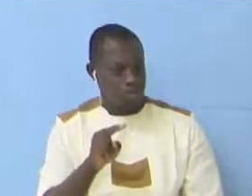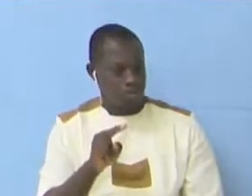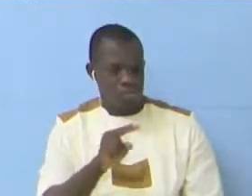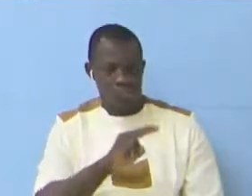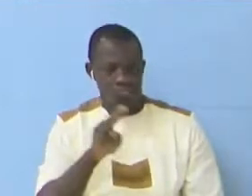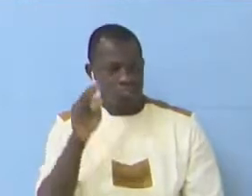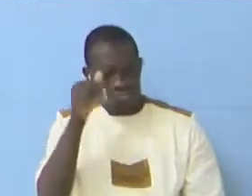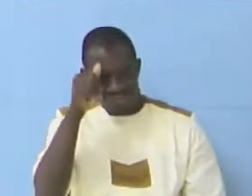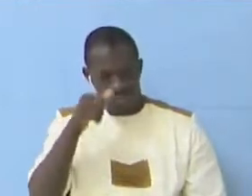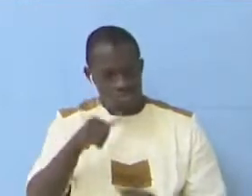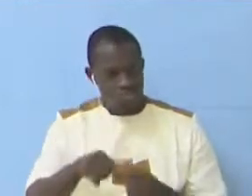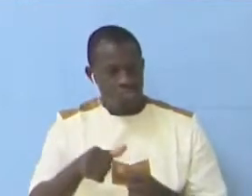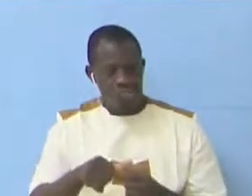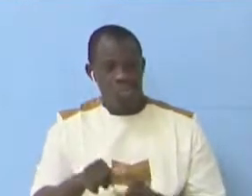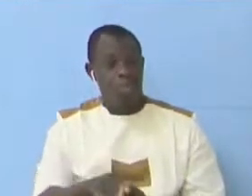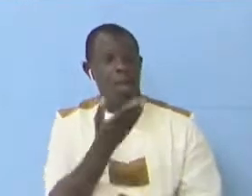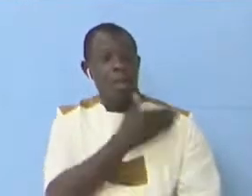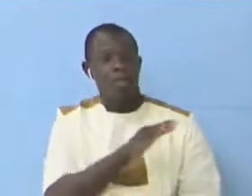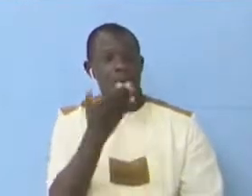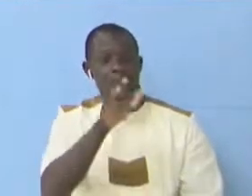Maybe he has missed the facts, but